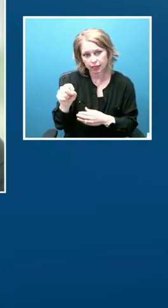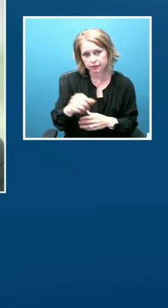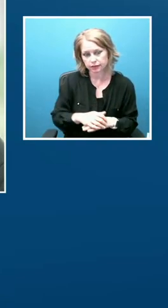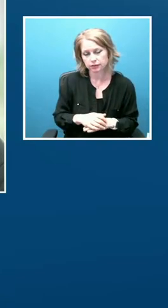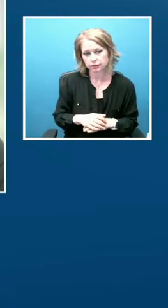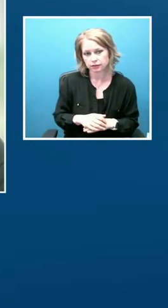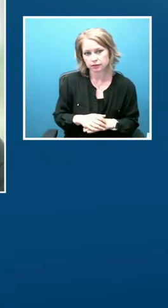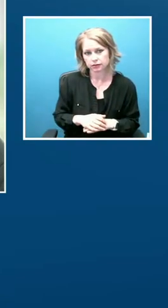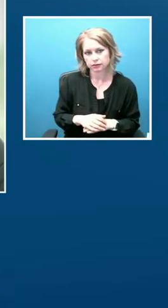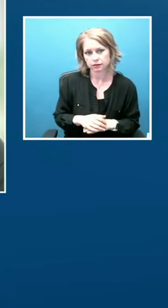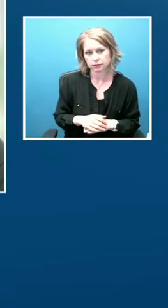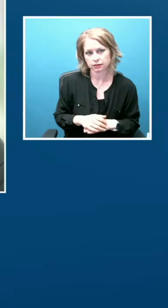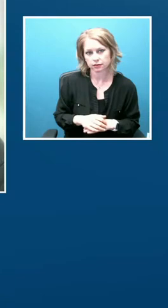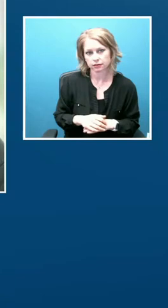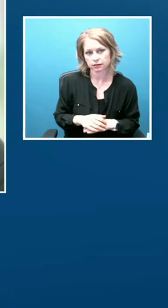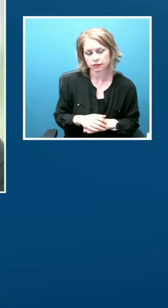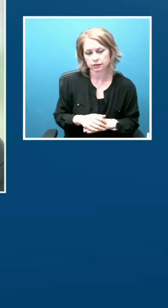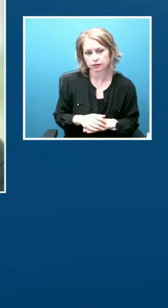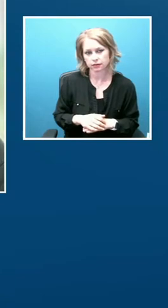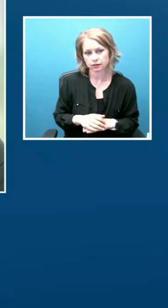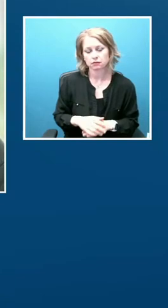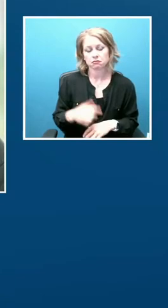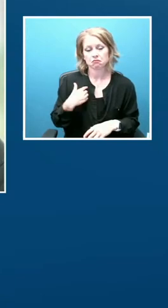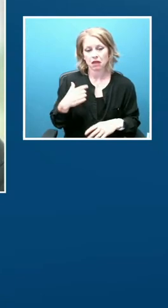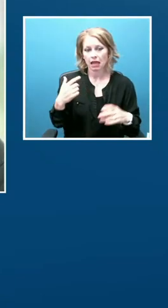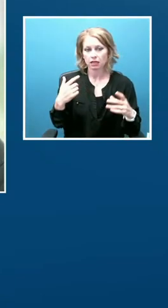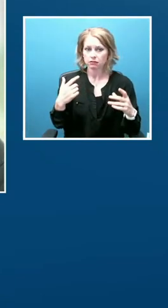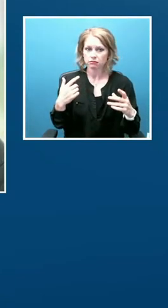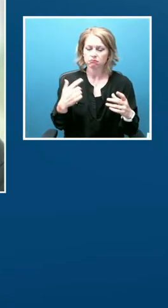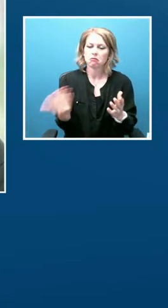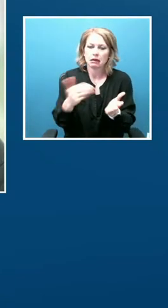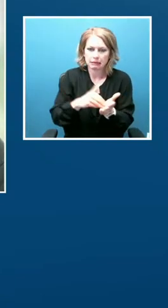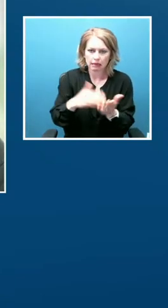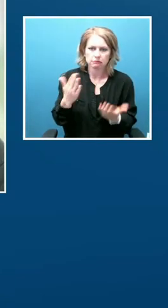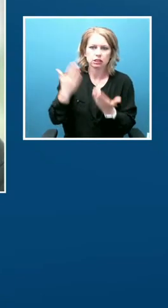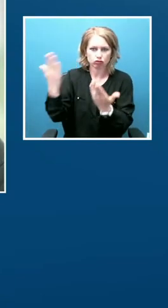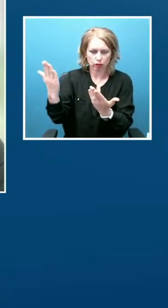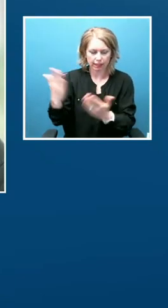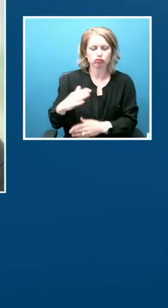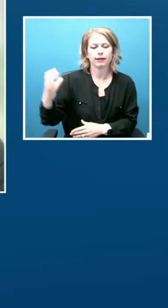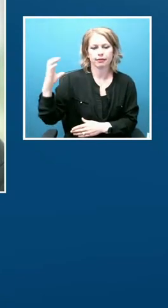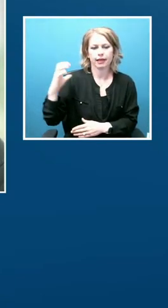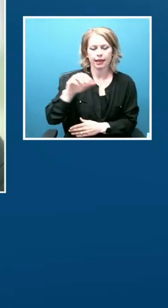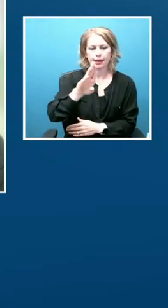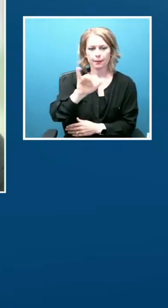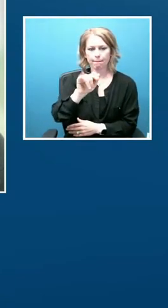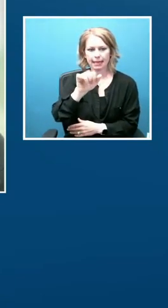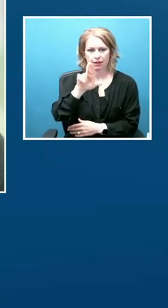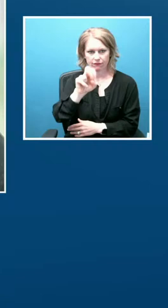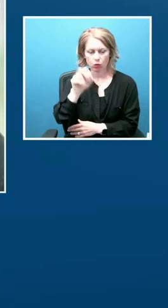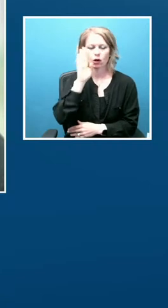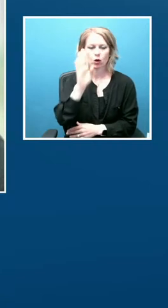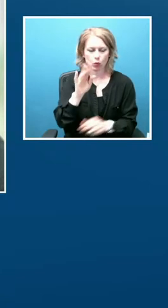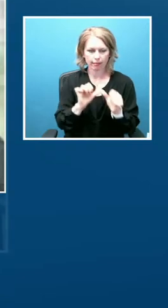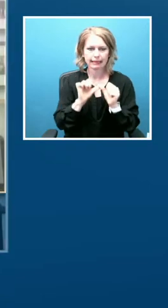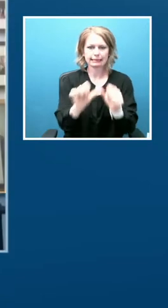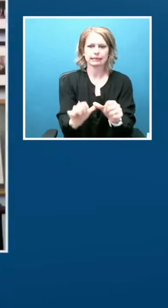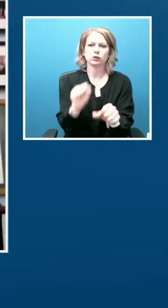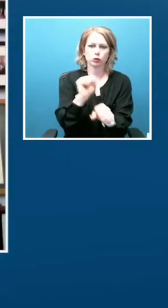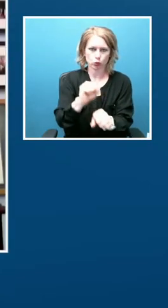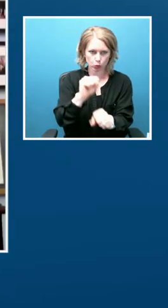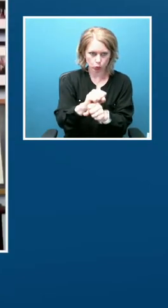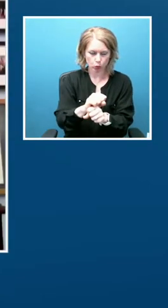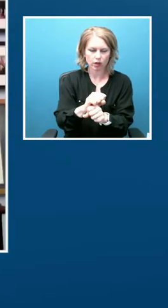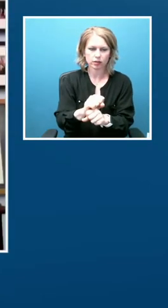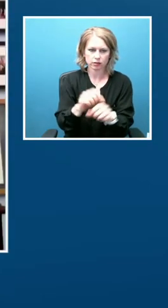that the chairwoman continues to work hard to make the party look like America. So thank you for the opportunity. Ms.